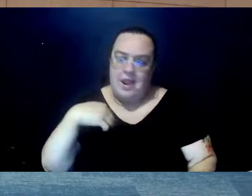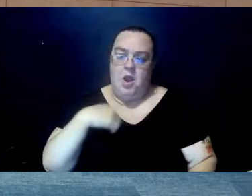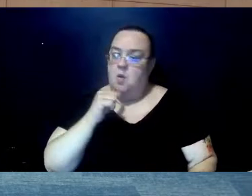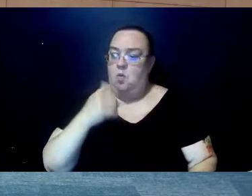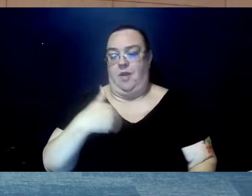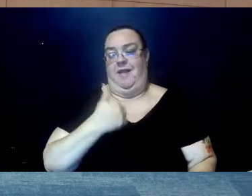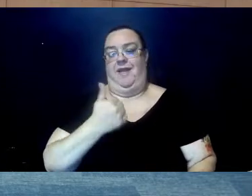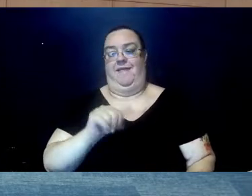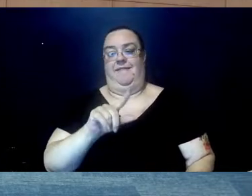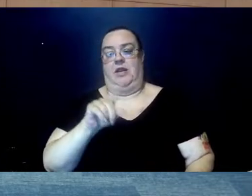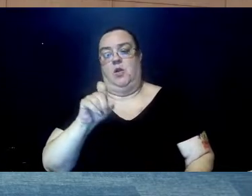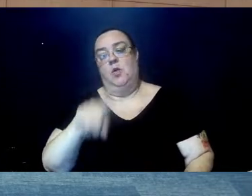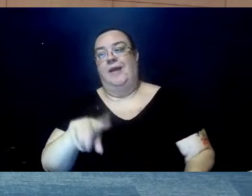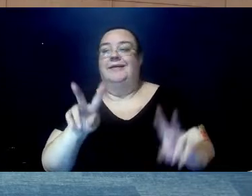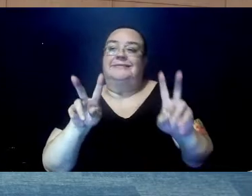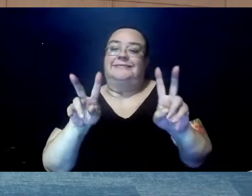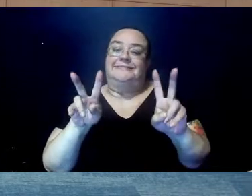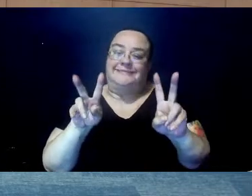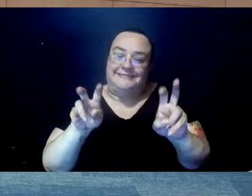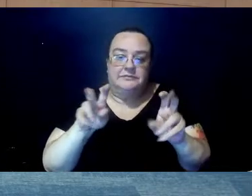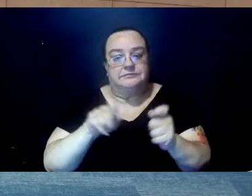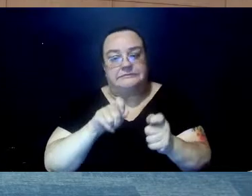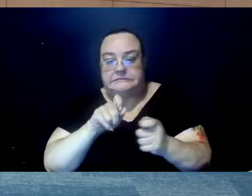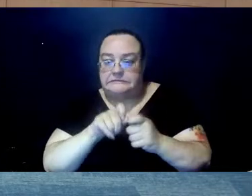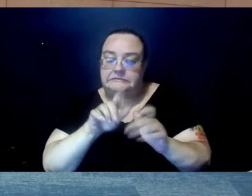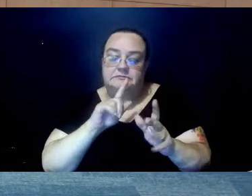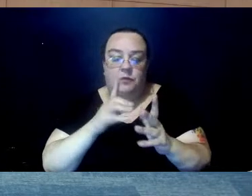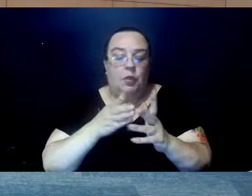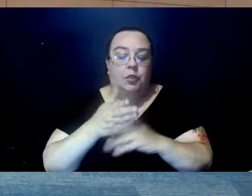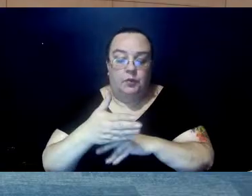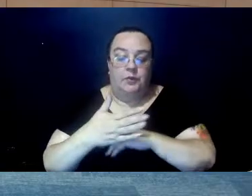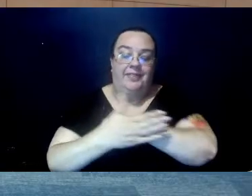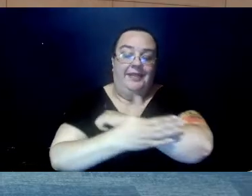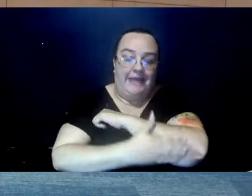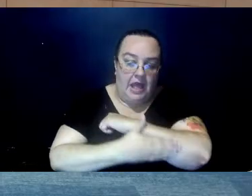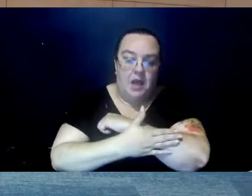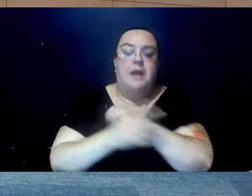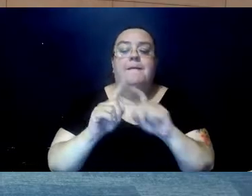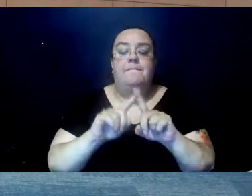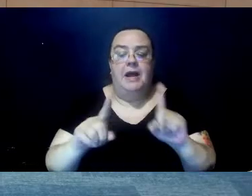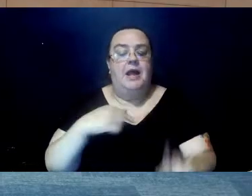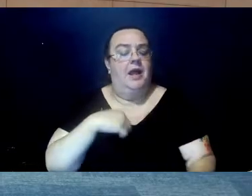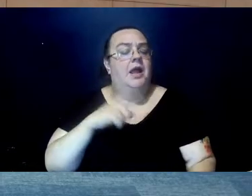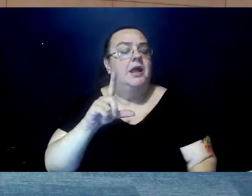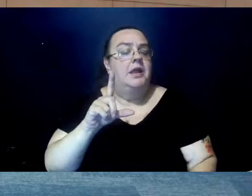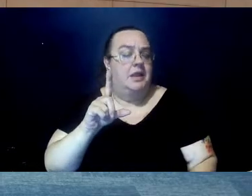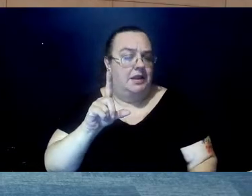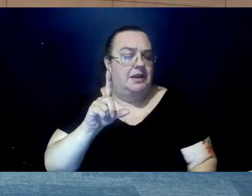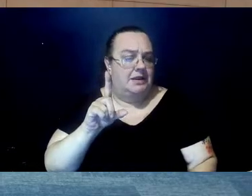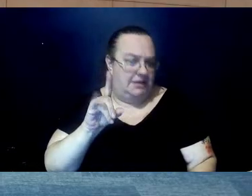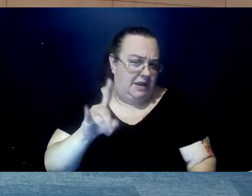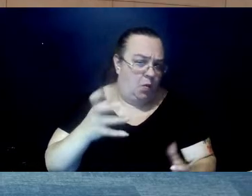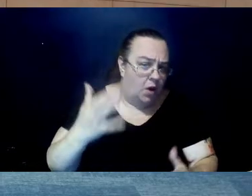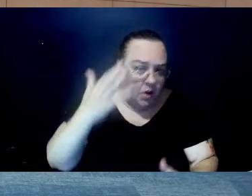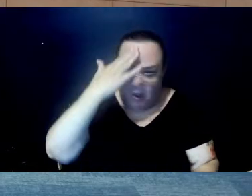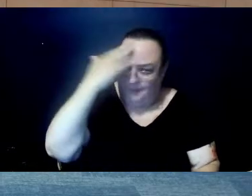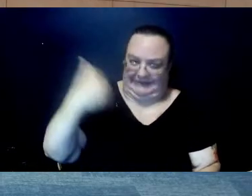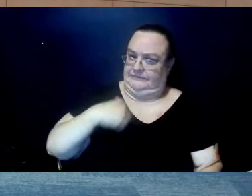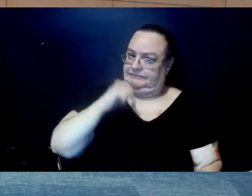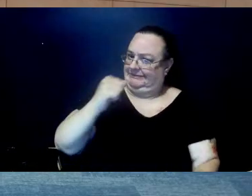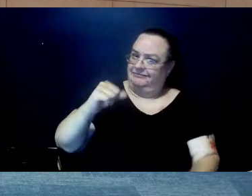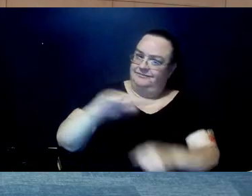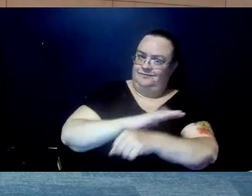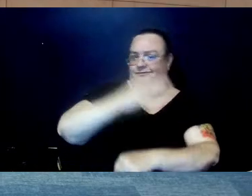questions technically about through the county, et cetera, but I did want to know, since I don't know the history, when